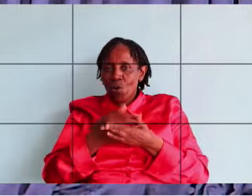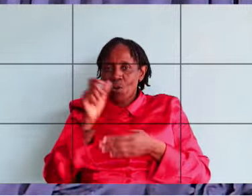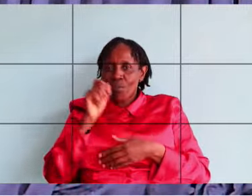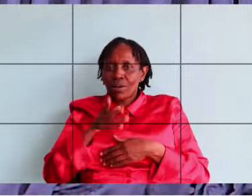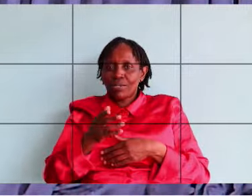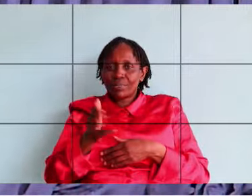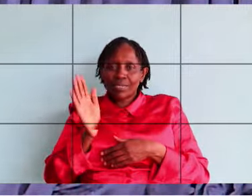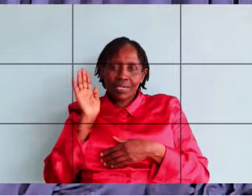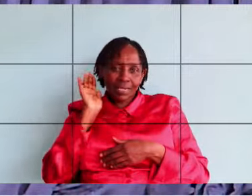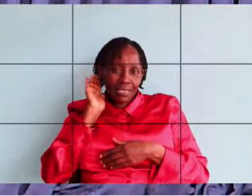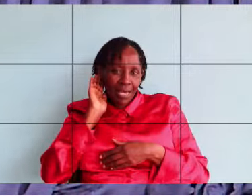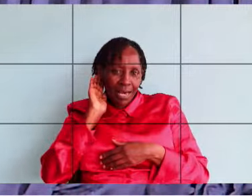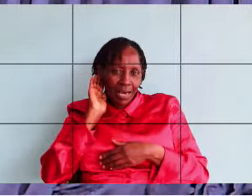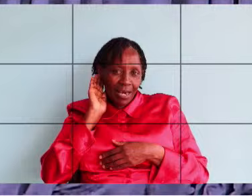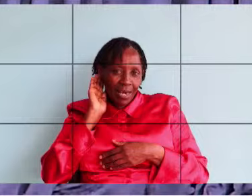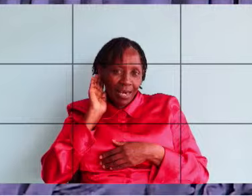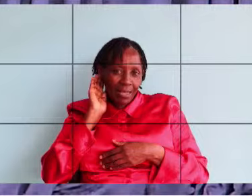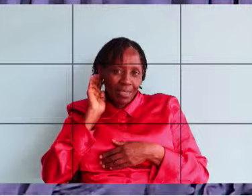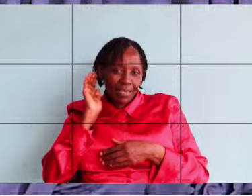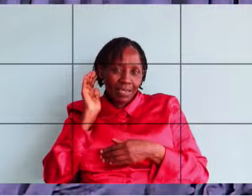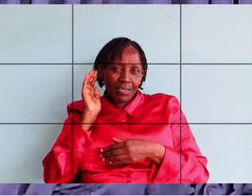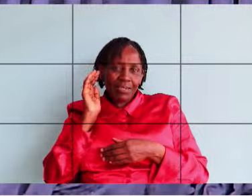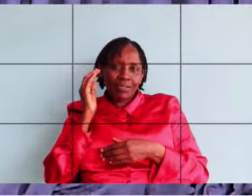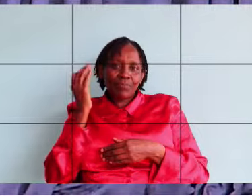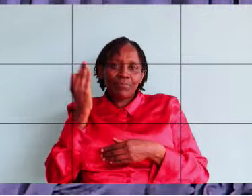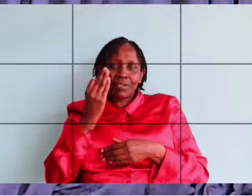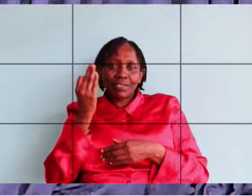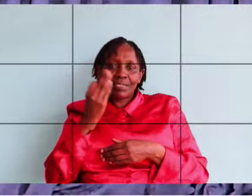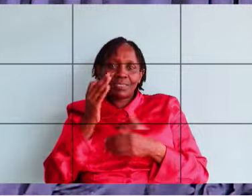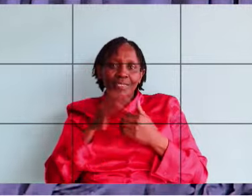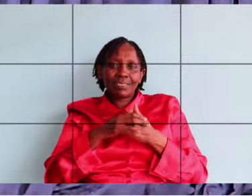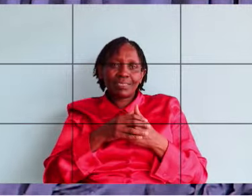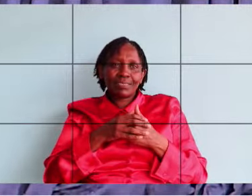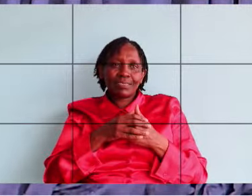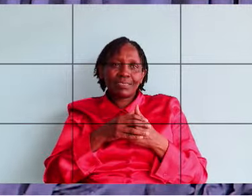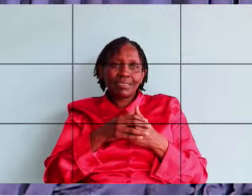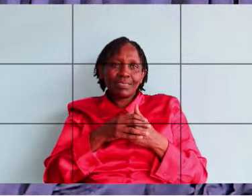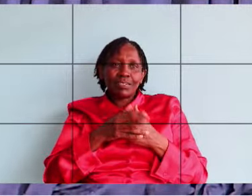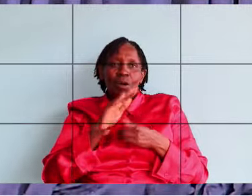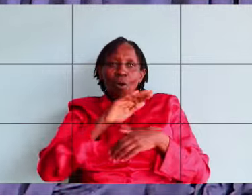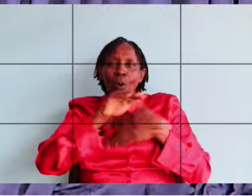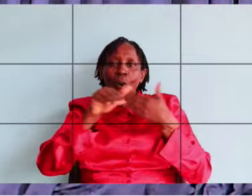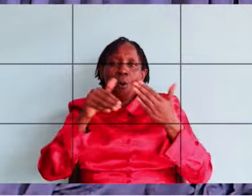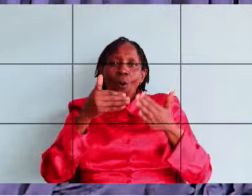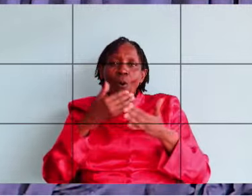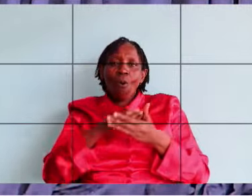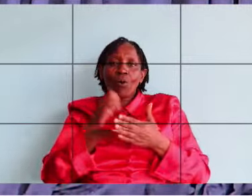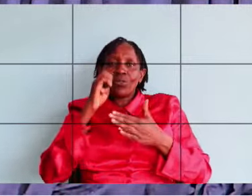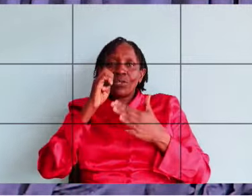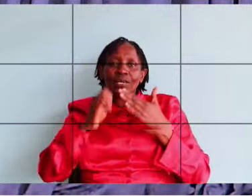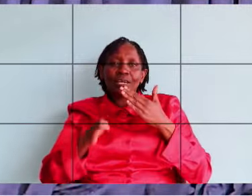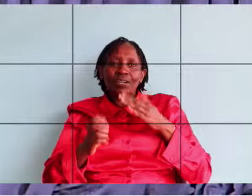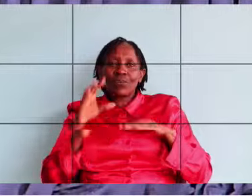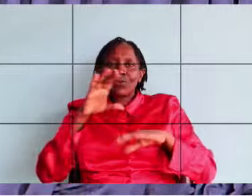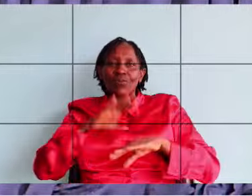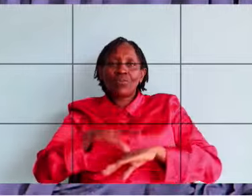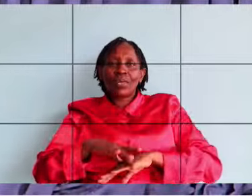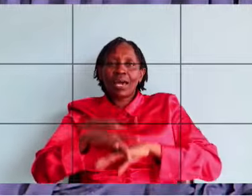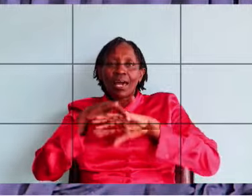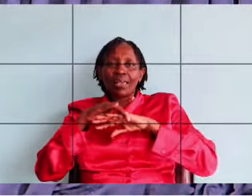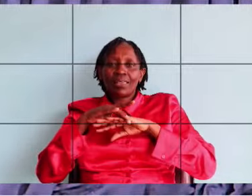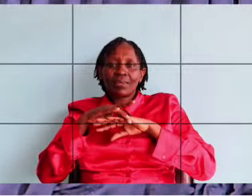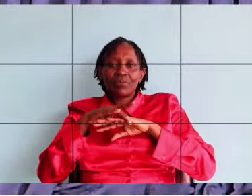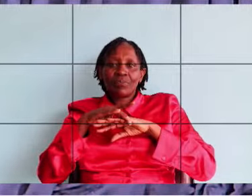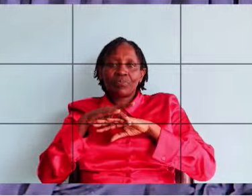gospel. The word of God says this word is going to go. Are you going to take it to all the ends of the earth? Every nation,